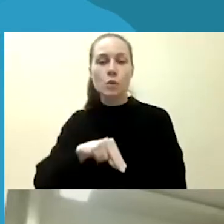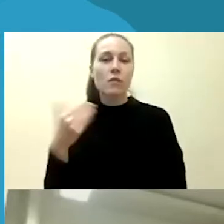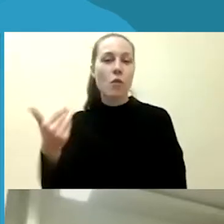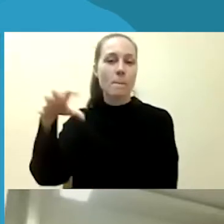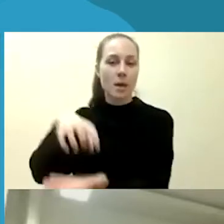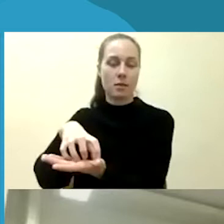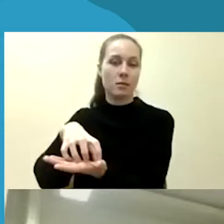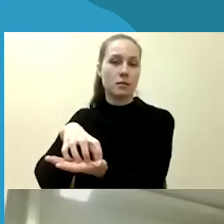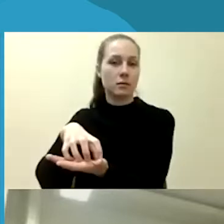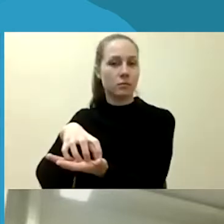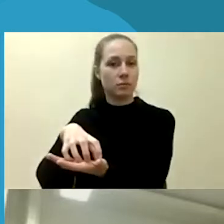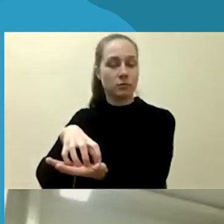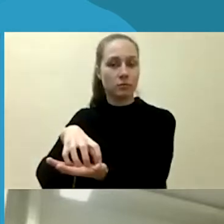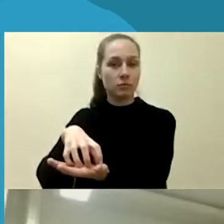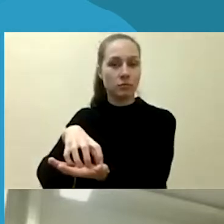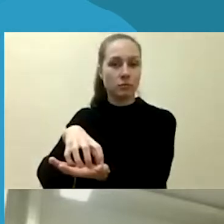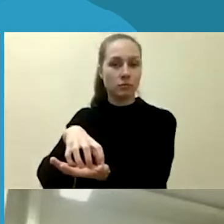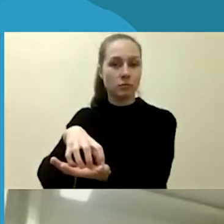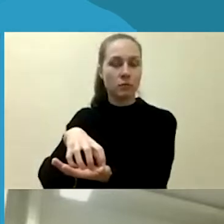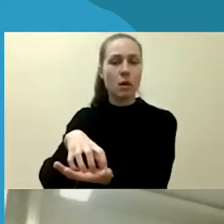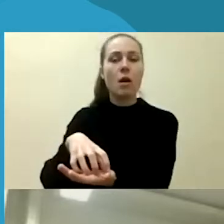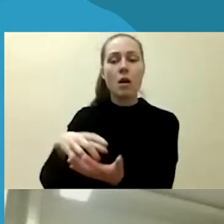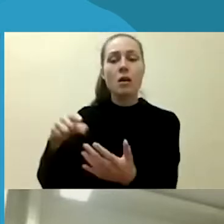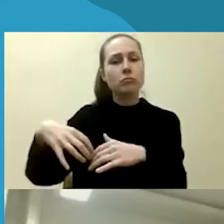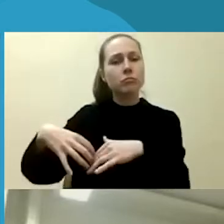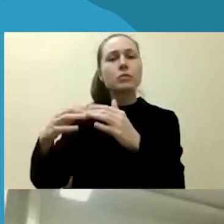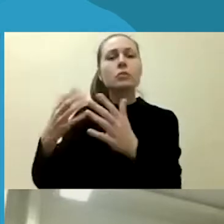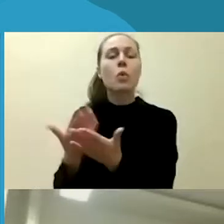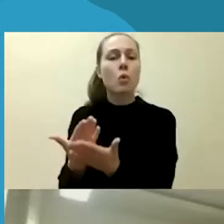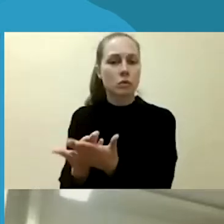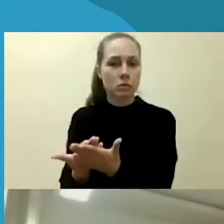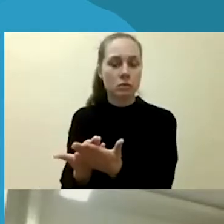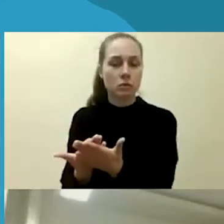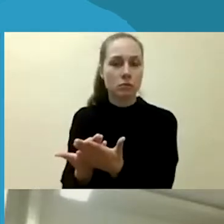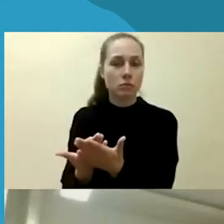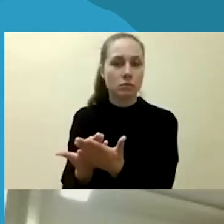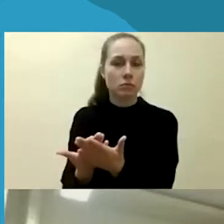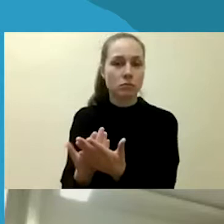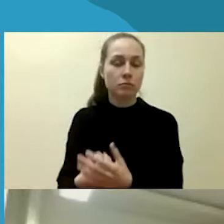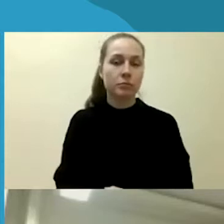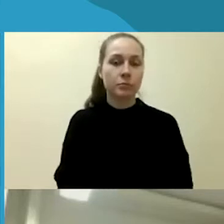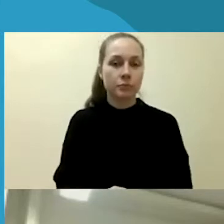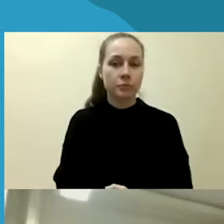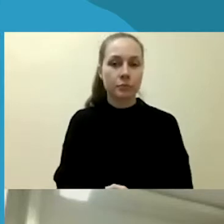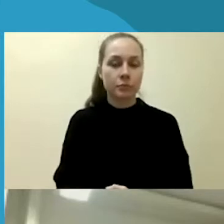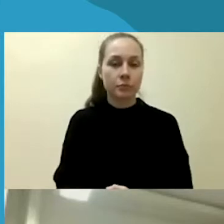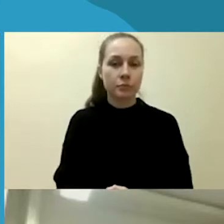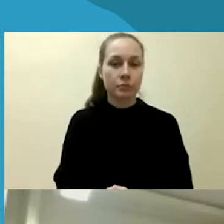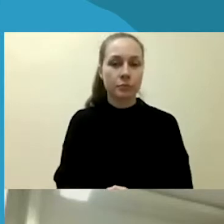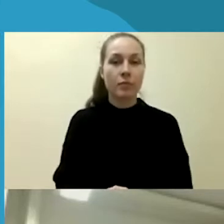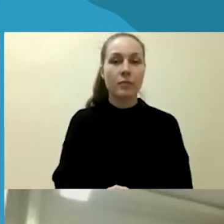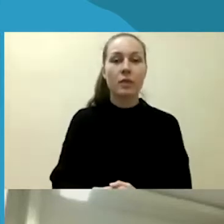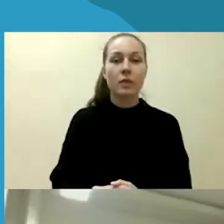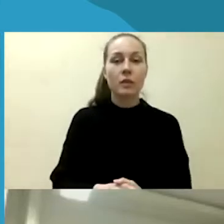start a hate crime unit? Yes, it was the Gay Police Association had an International